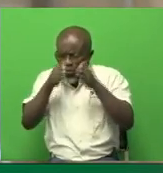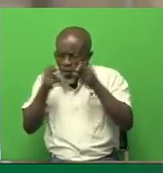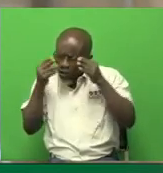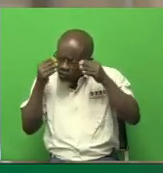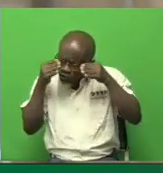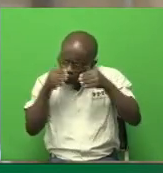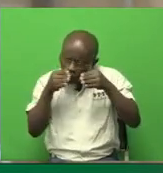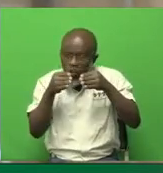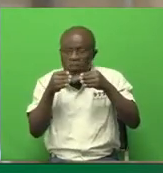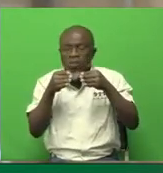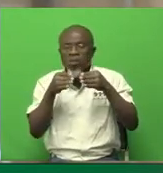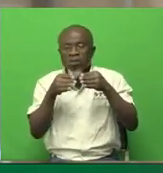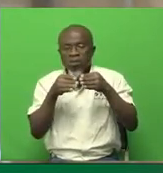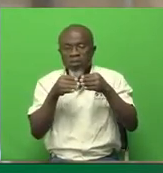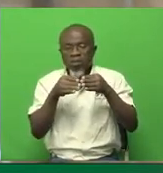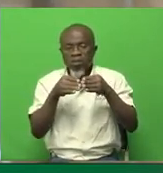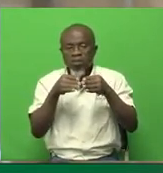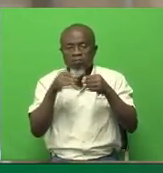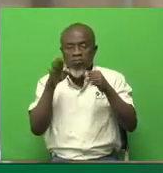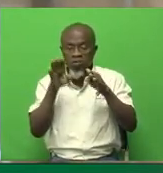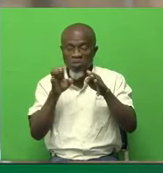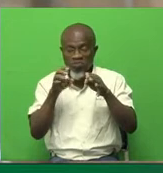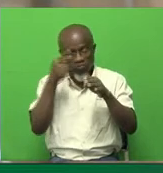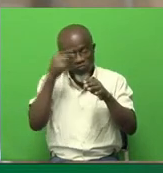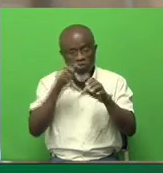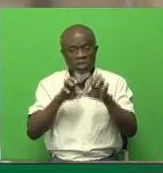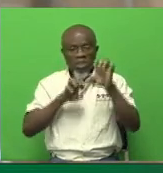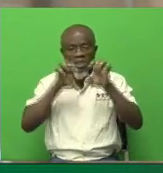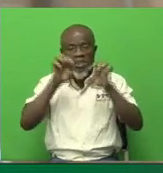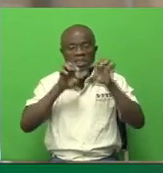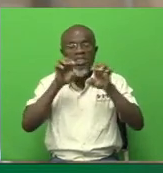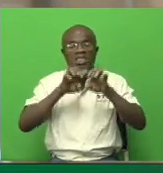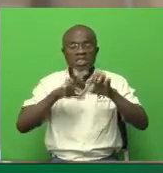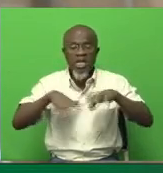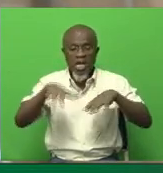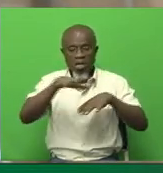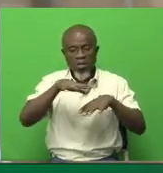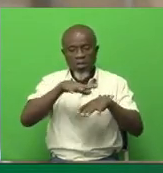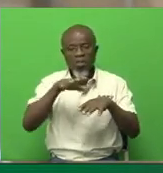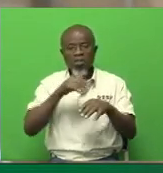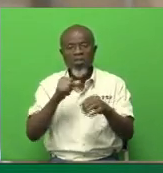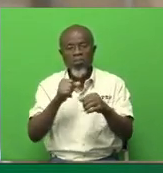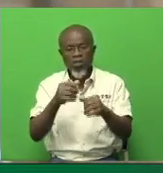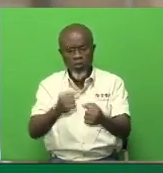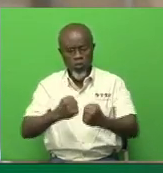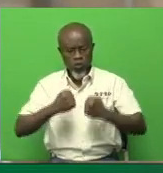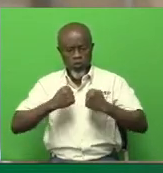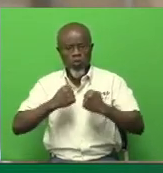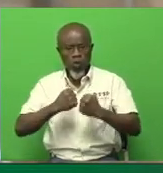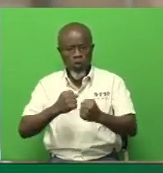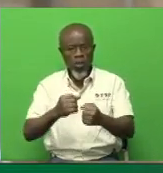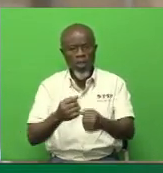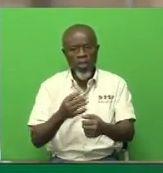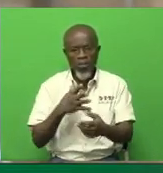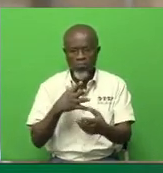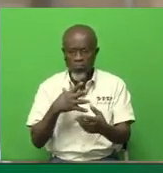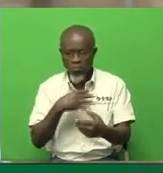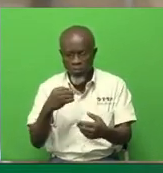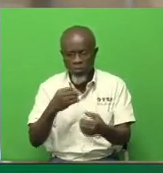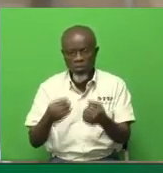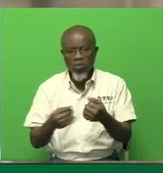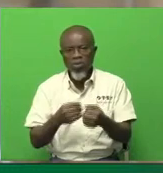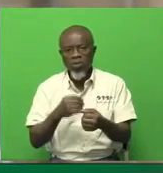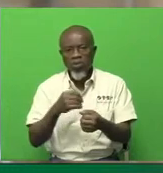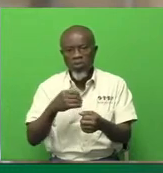the utility sector to continuing to be robust and to respond to the challenges that are faced by every